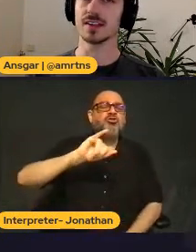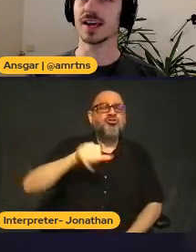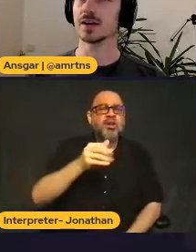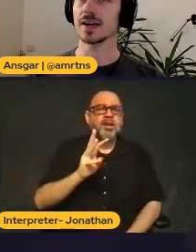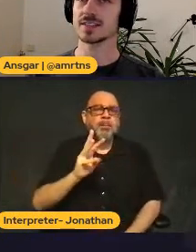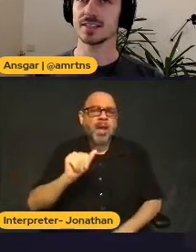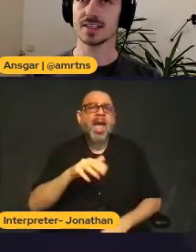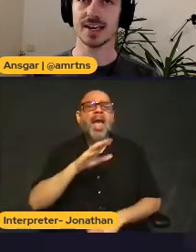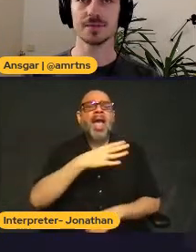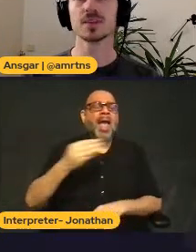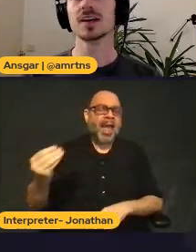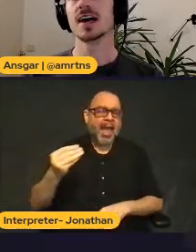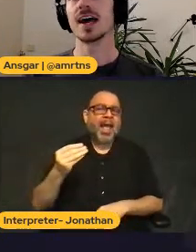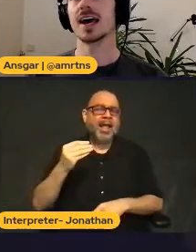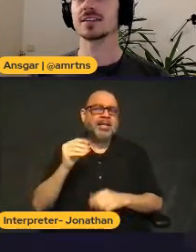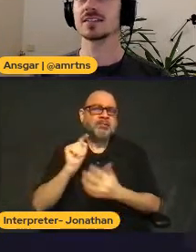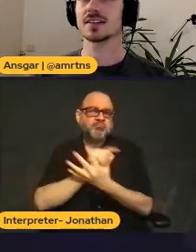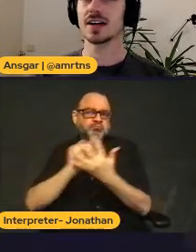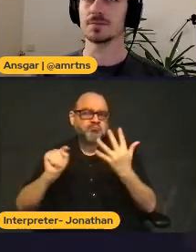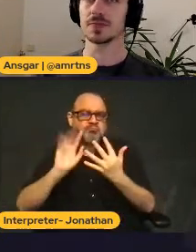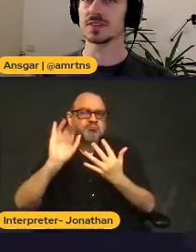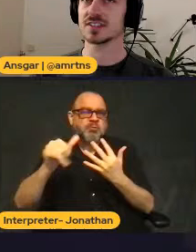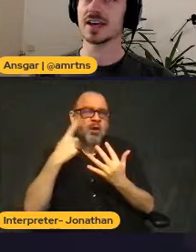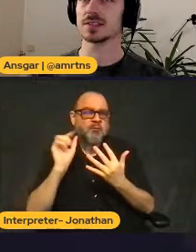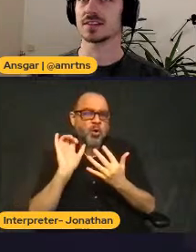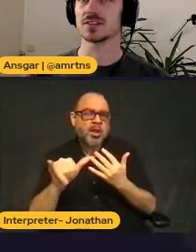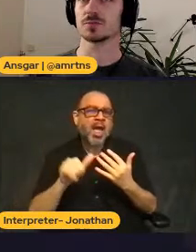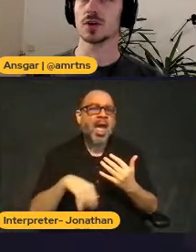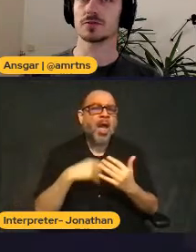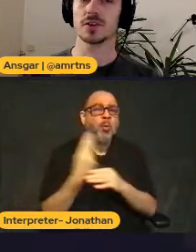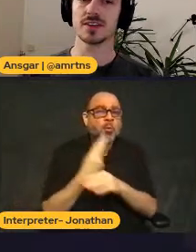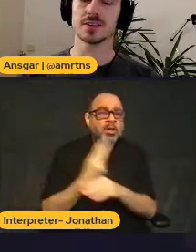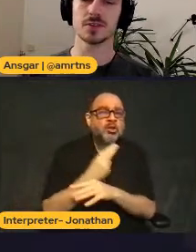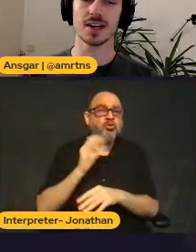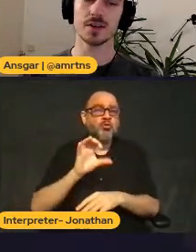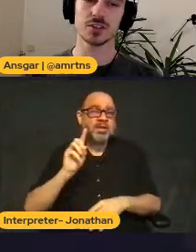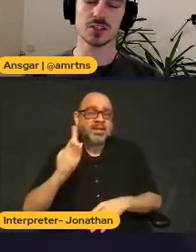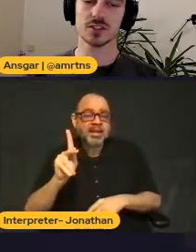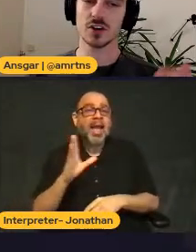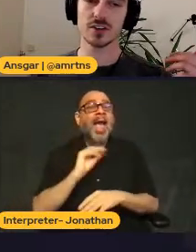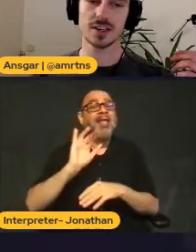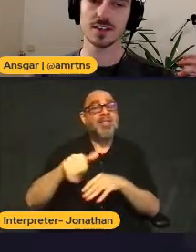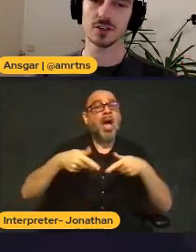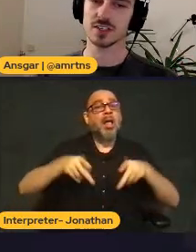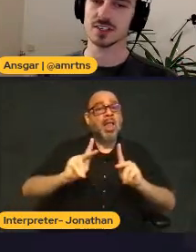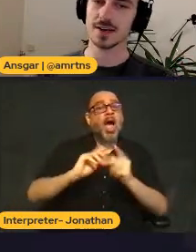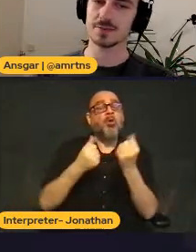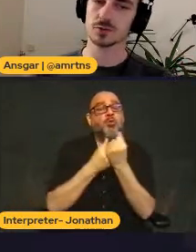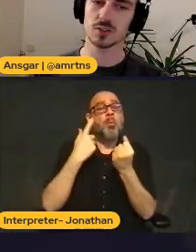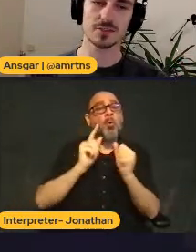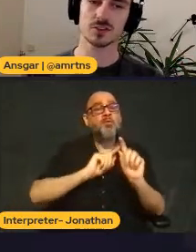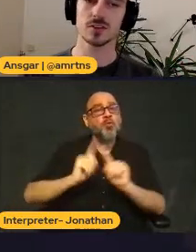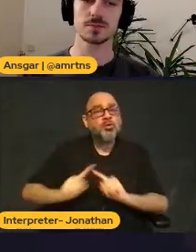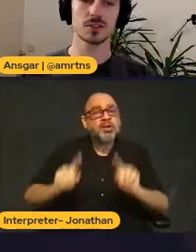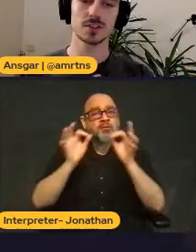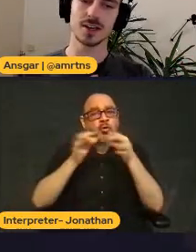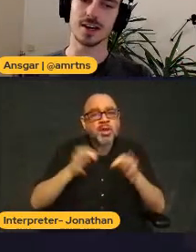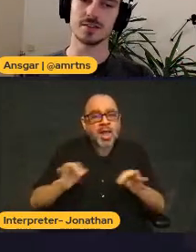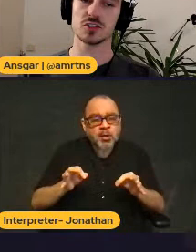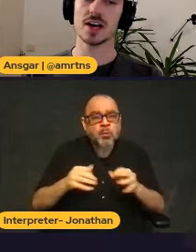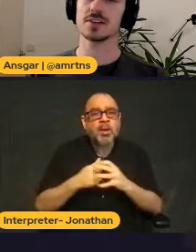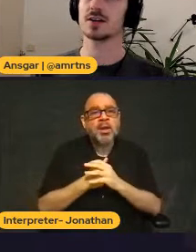powering the AWS CDK. And this enables the support for the different languages. Currently, those are TypeScript,